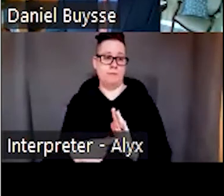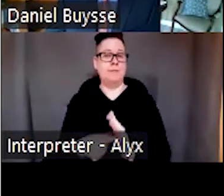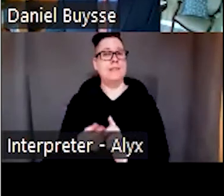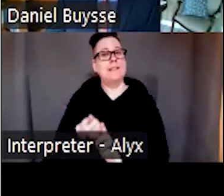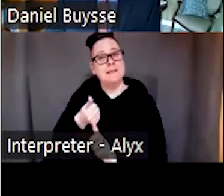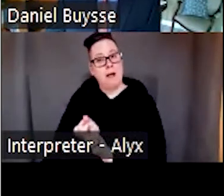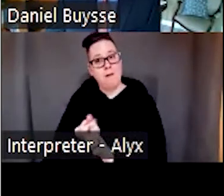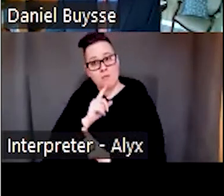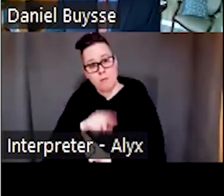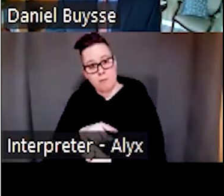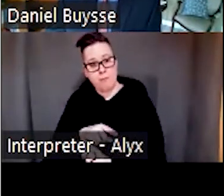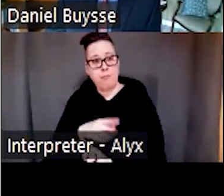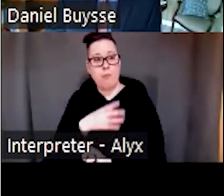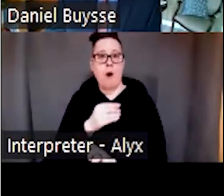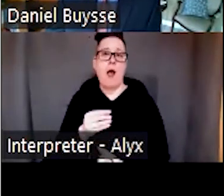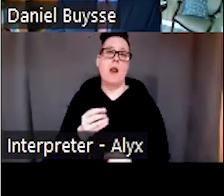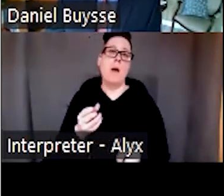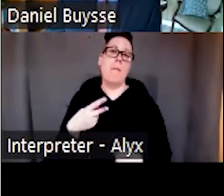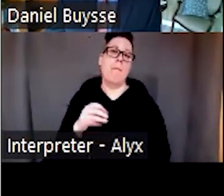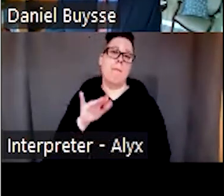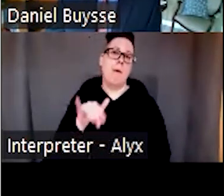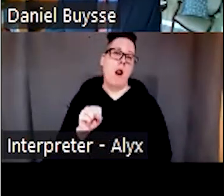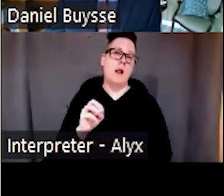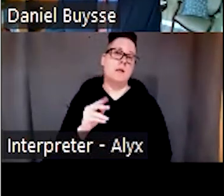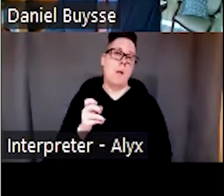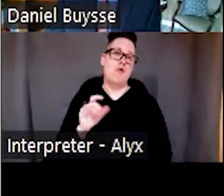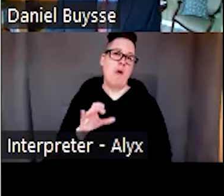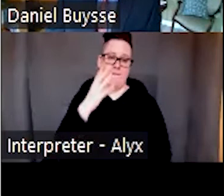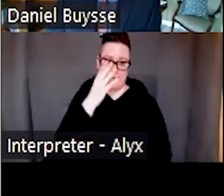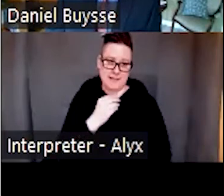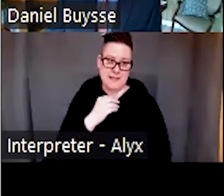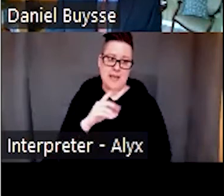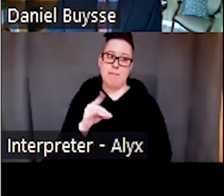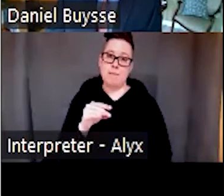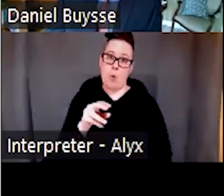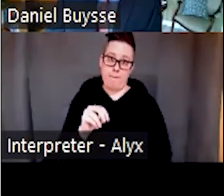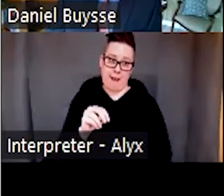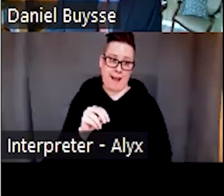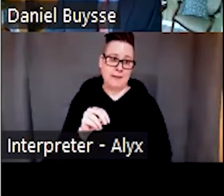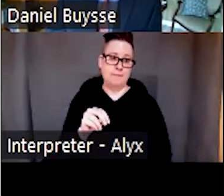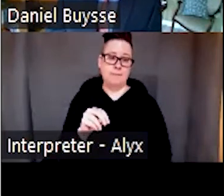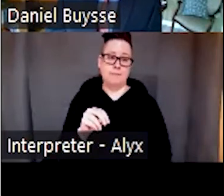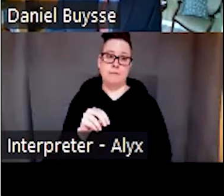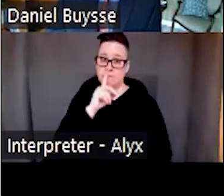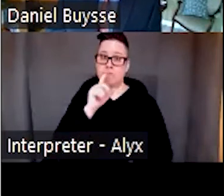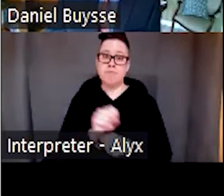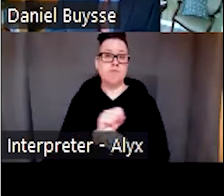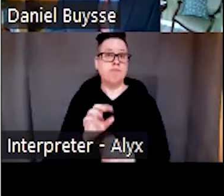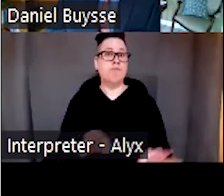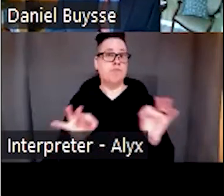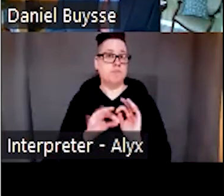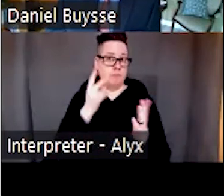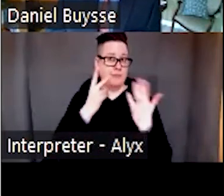self-report and polysomnographic sleep domains that we had in these groups actually were significant predictors